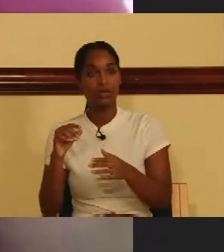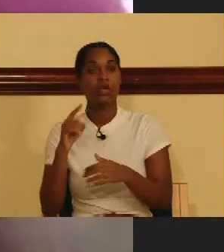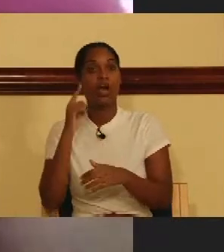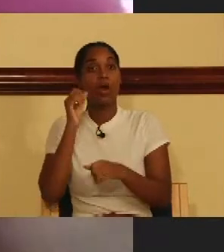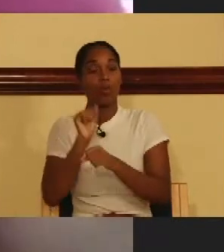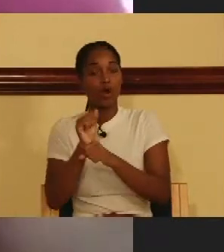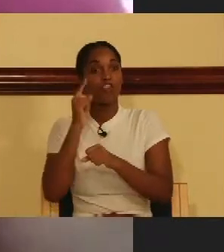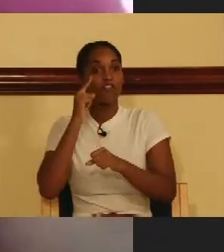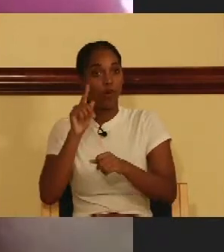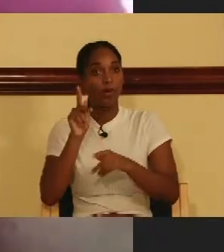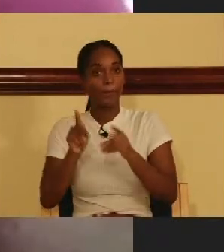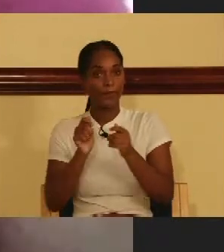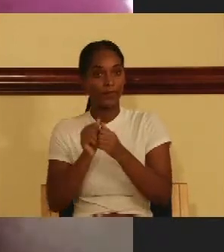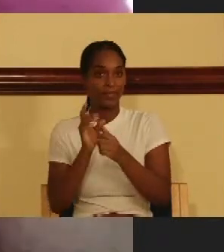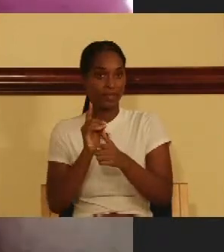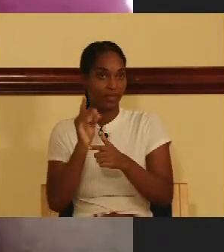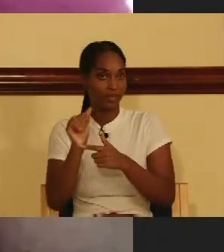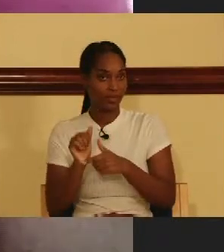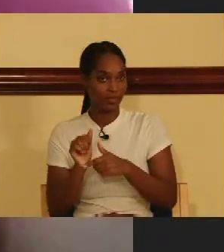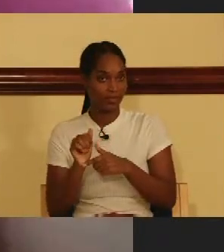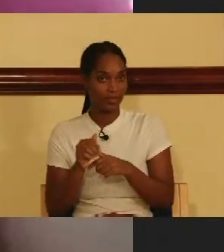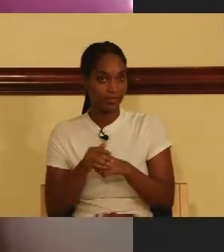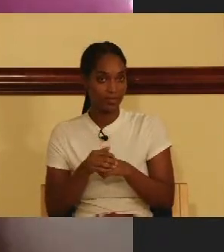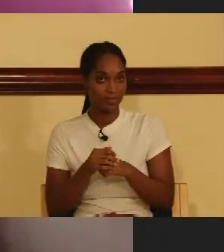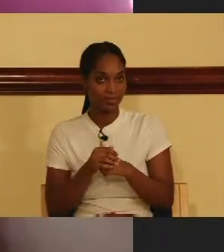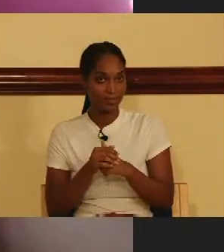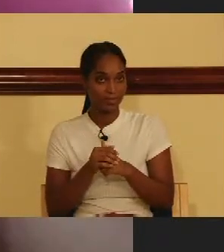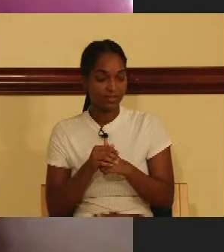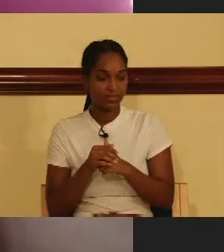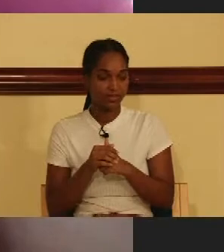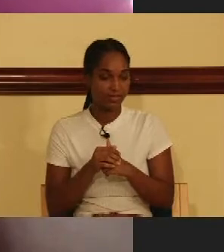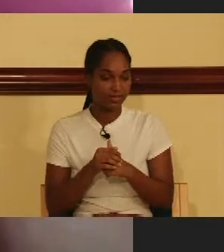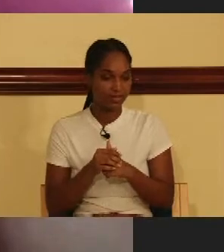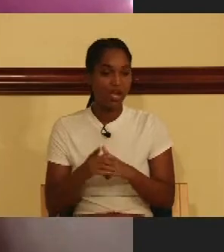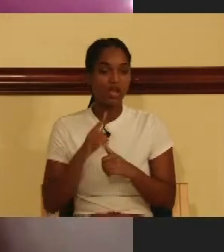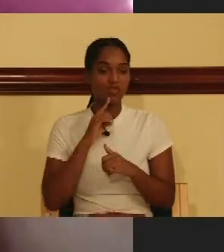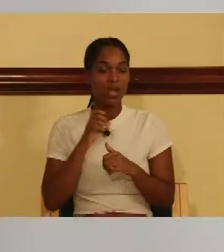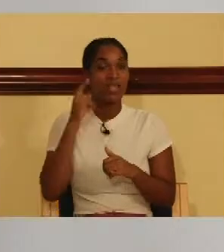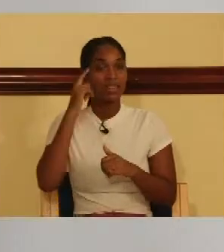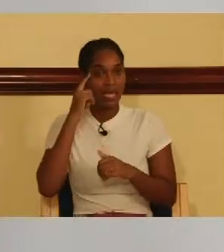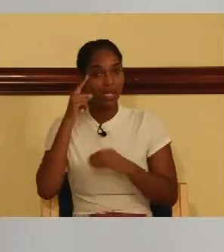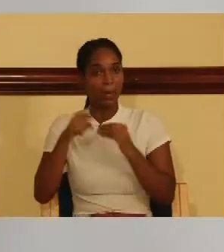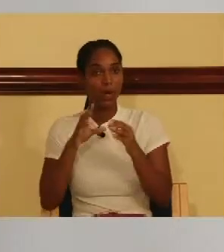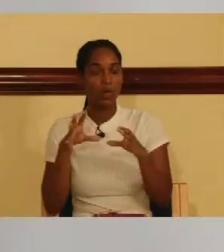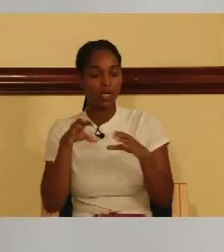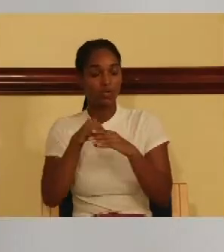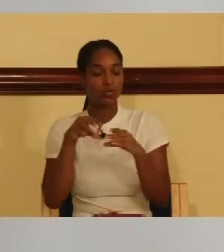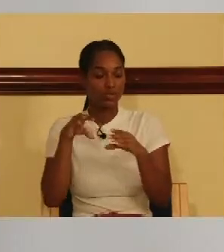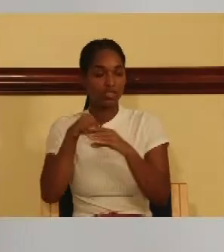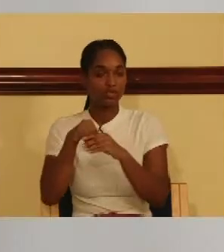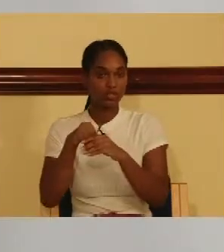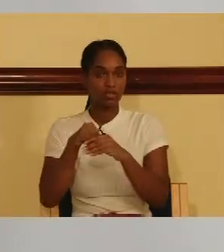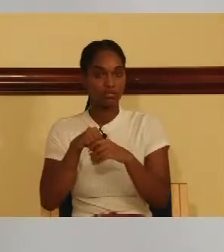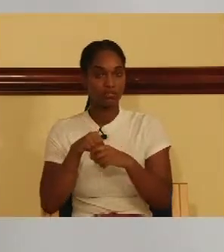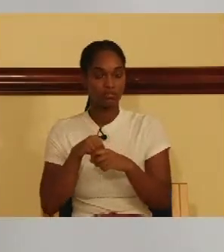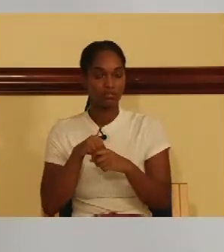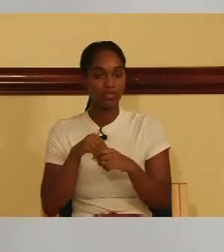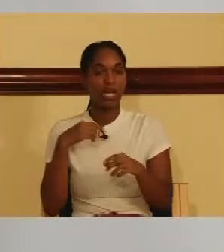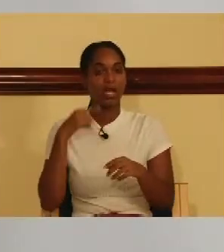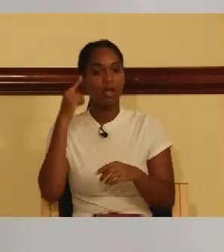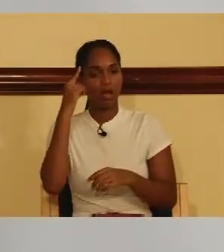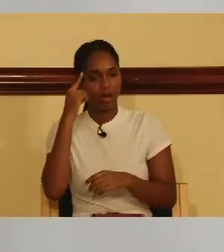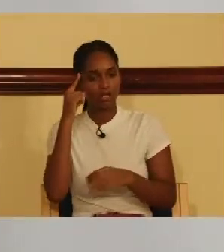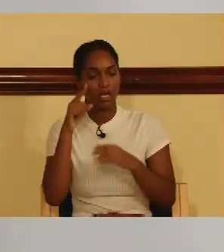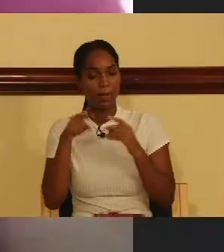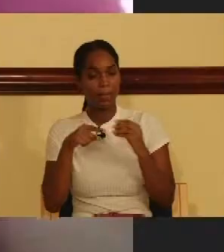with disabilities are actually thinking about inclusivity and considering the